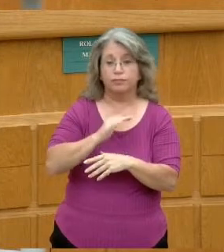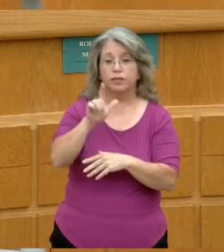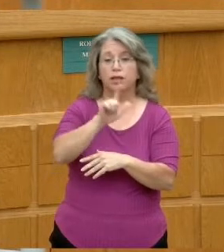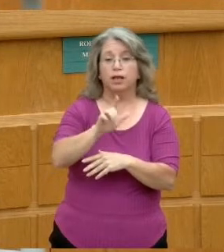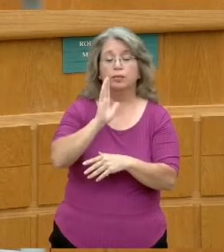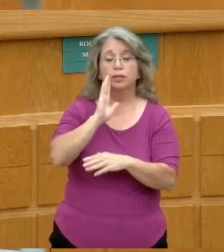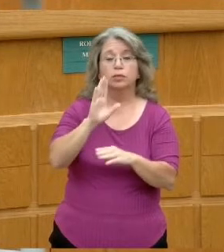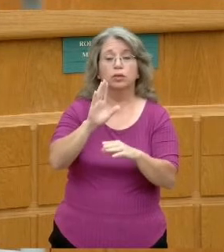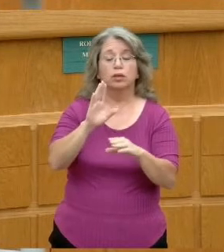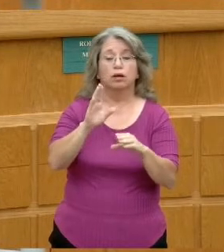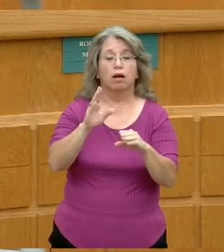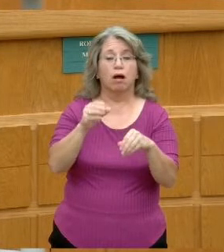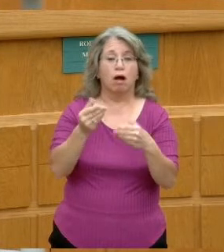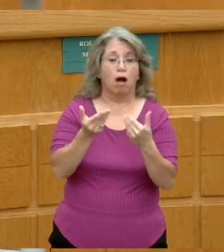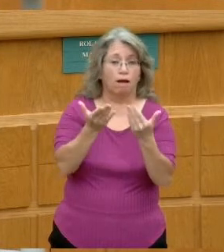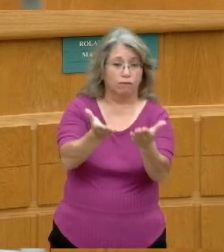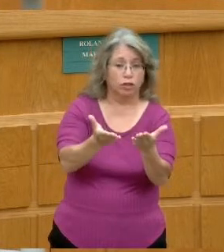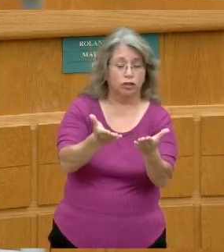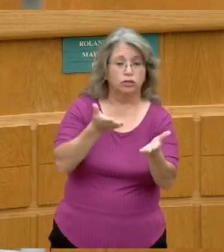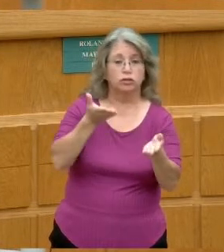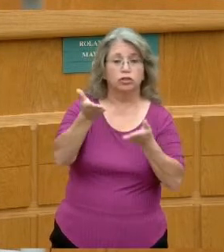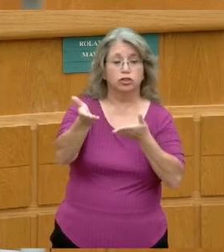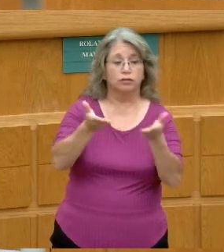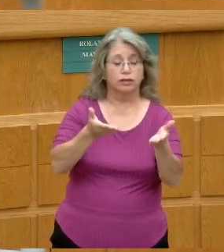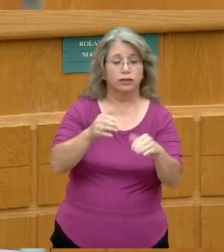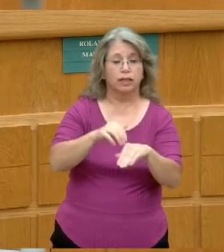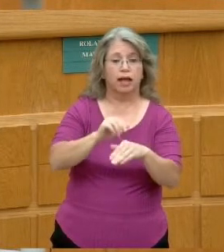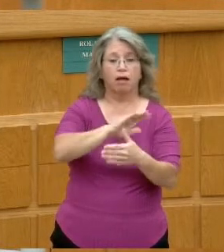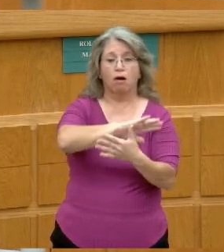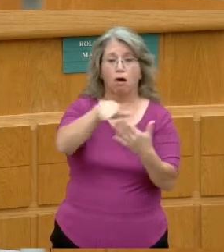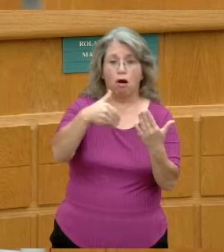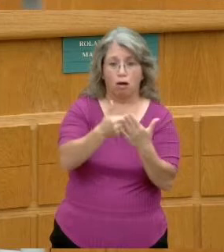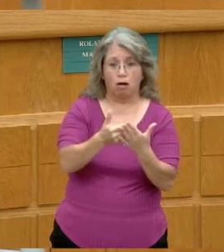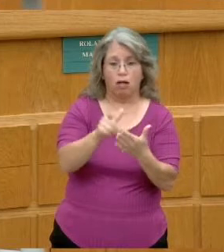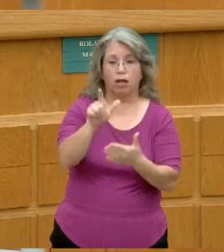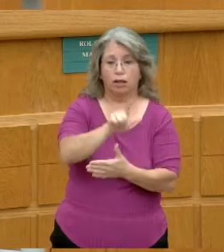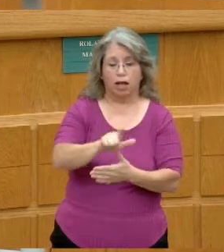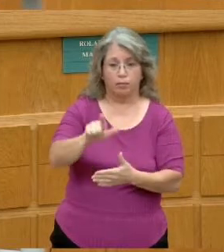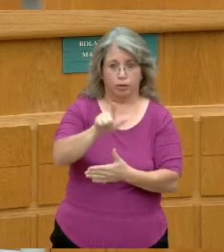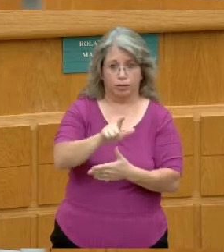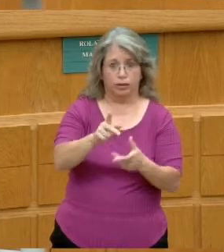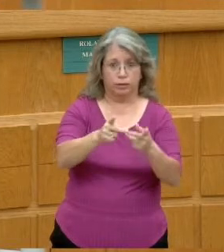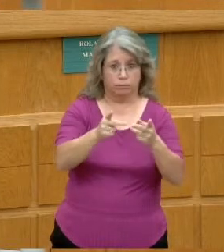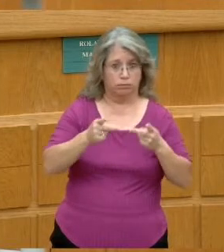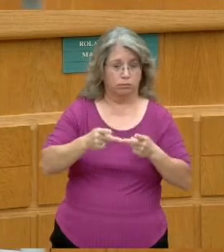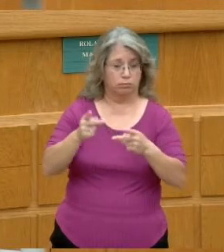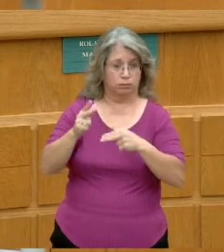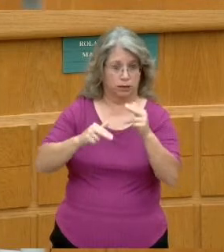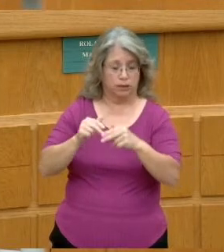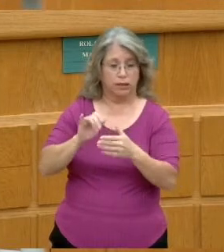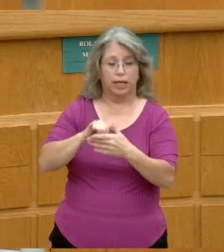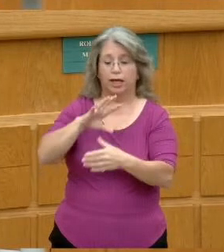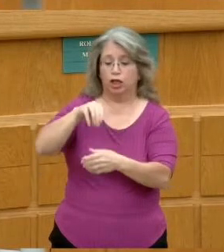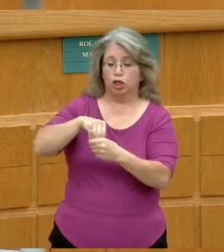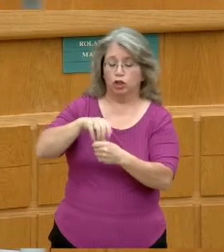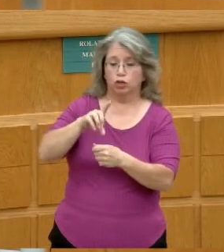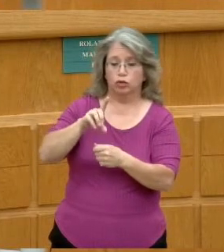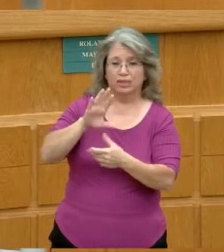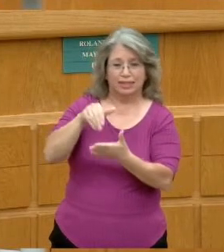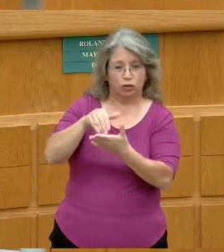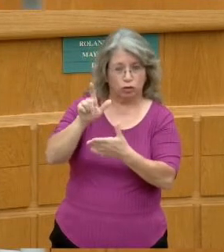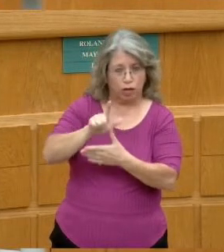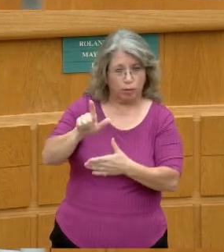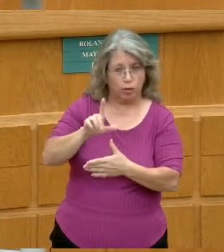service at the library, at all our library locations, and that includes our downtown library, the central